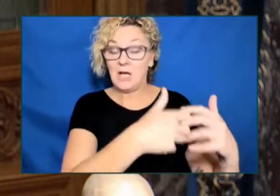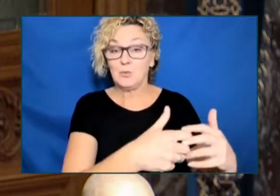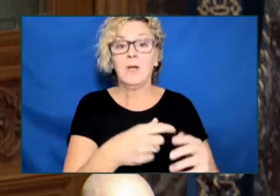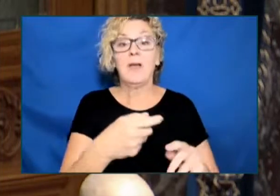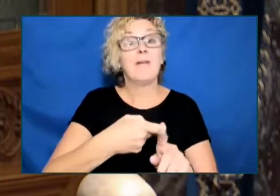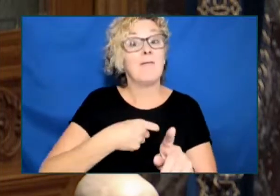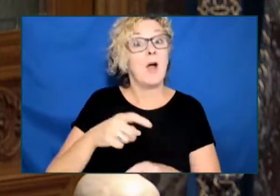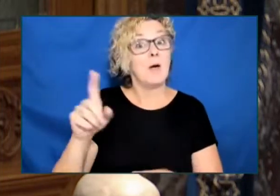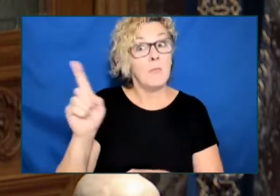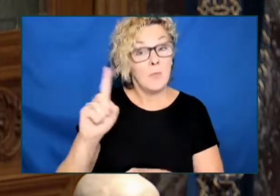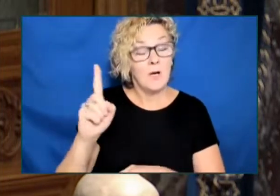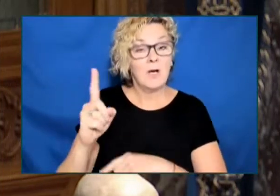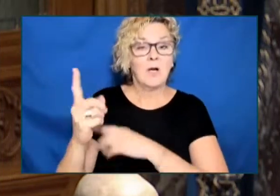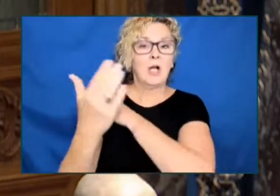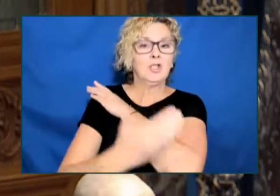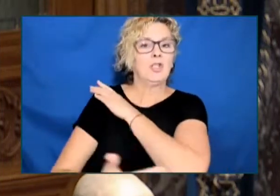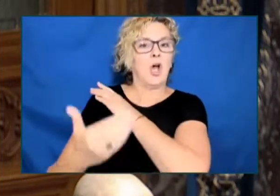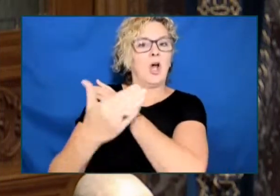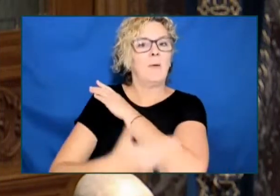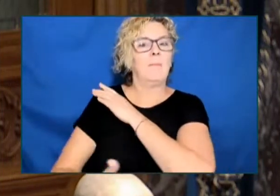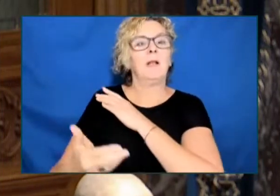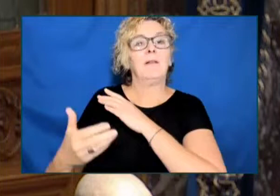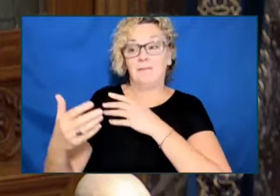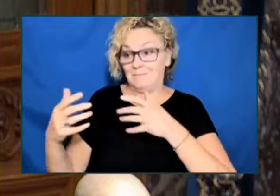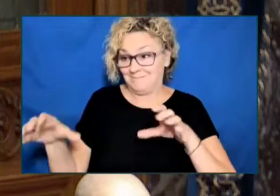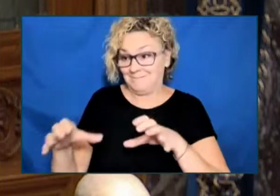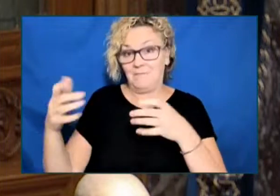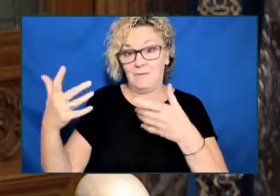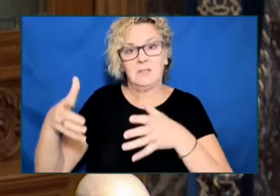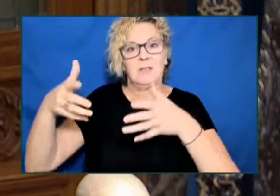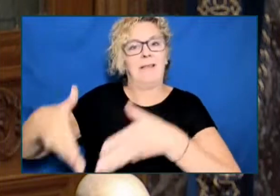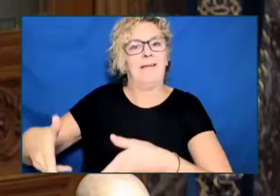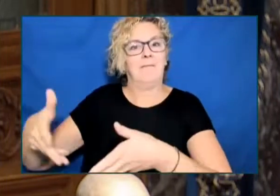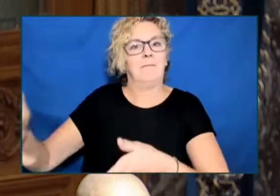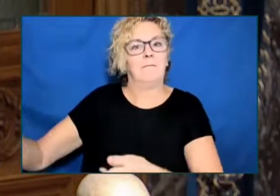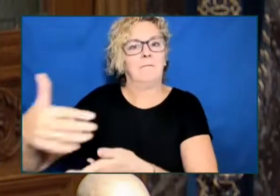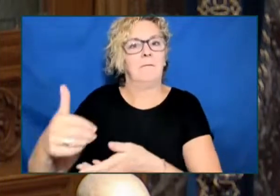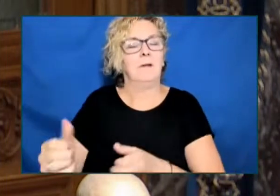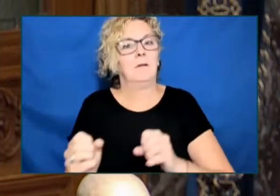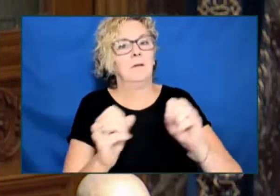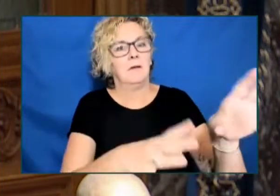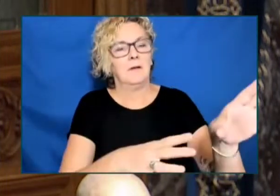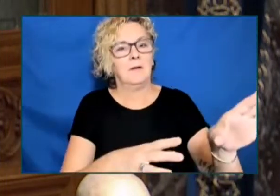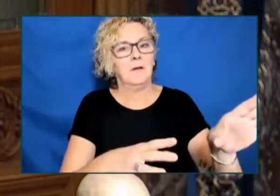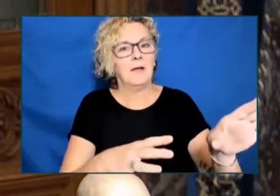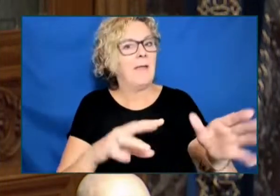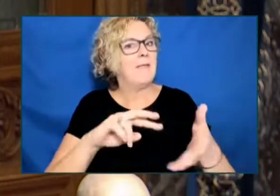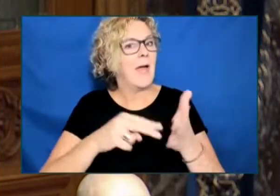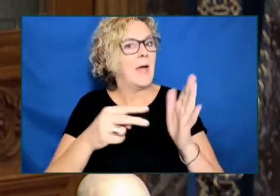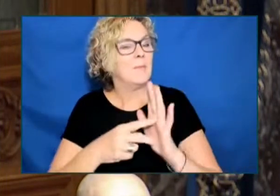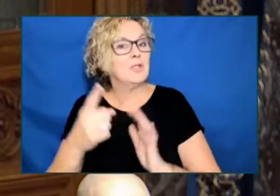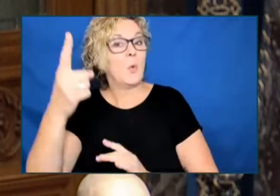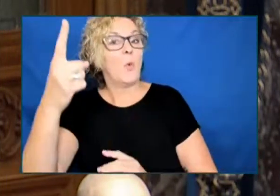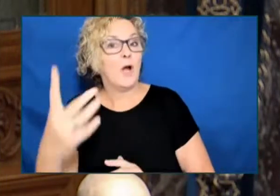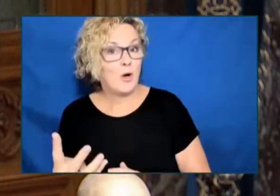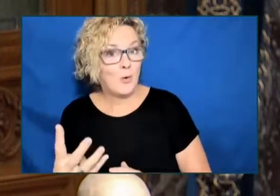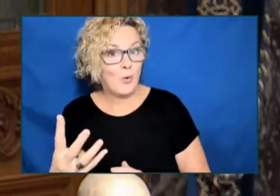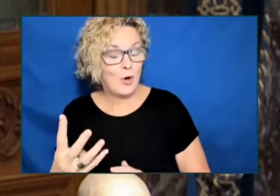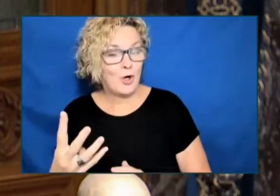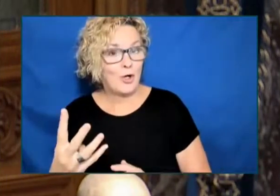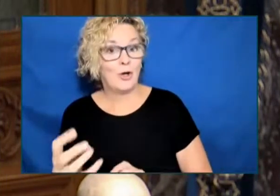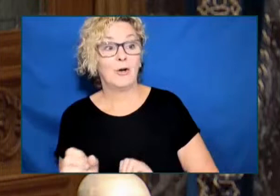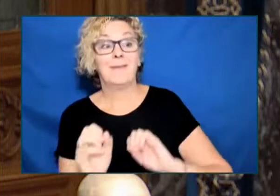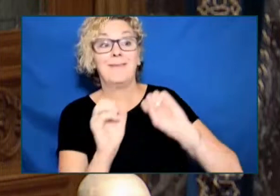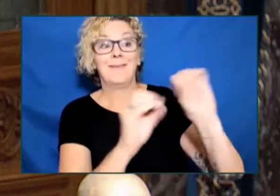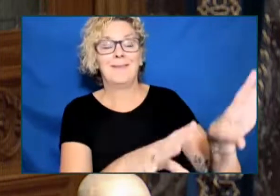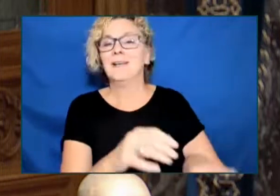other words, at least a quarter of the fibre used in wood pellets is not sawmill waste. The BBC